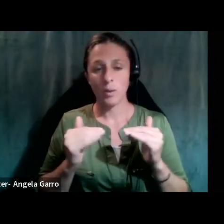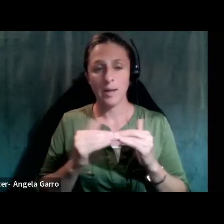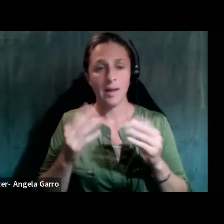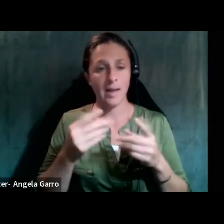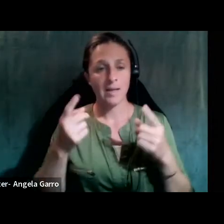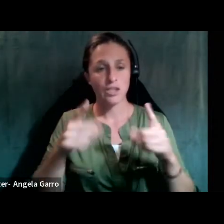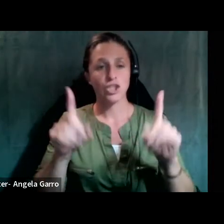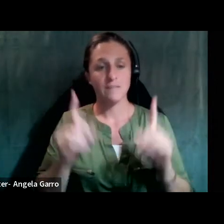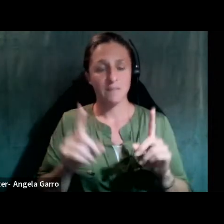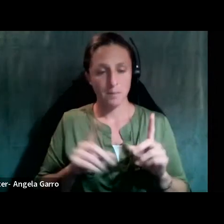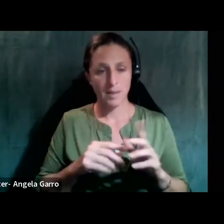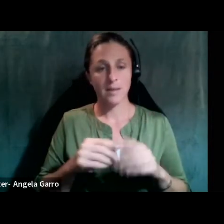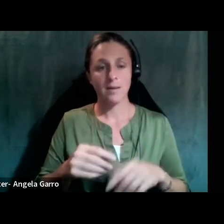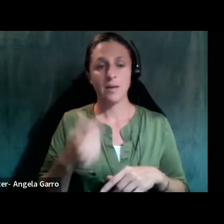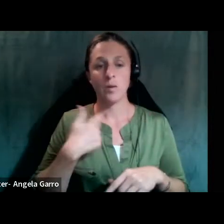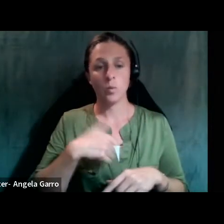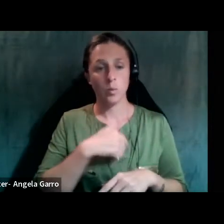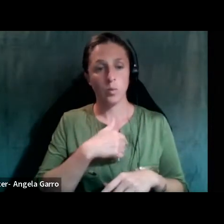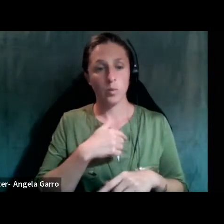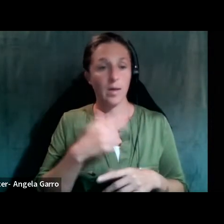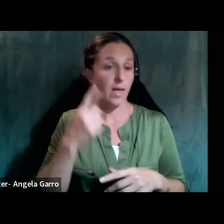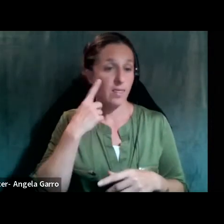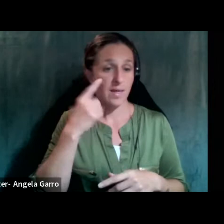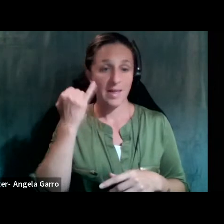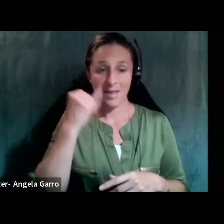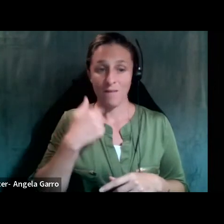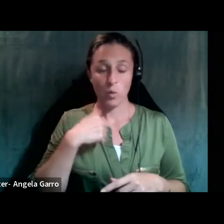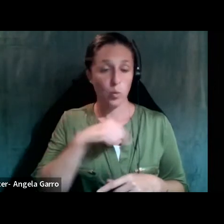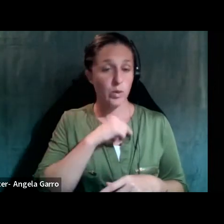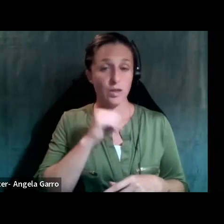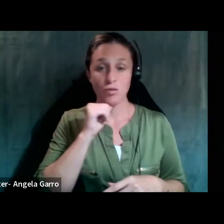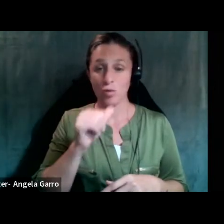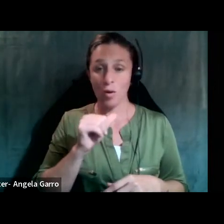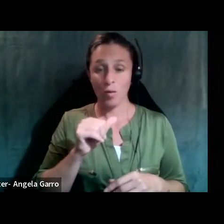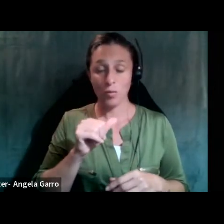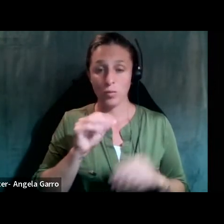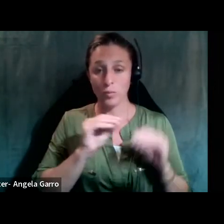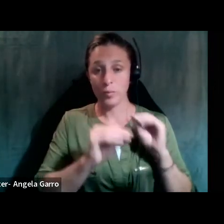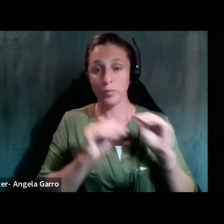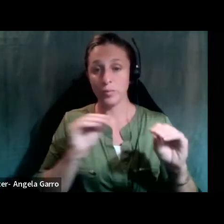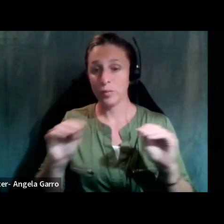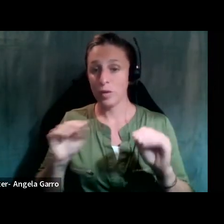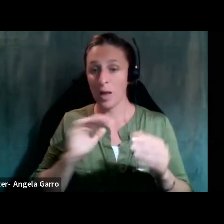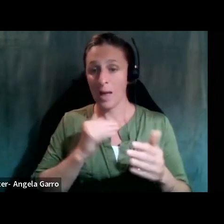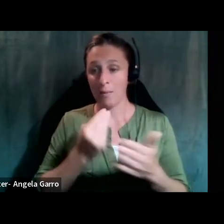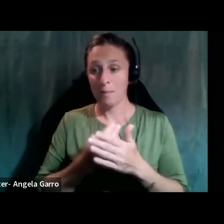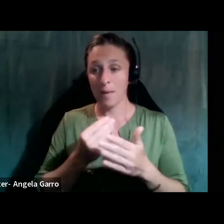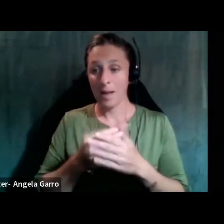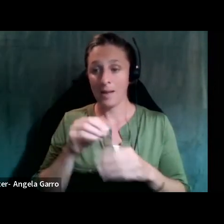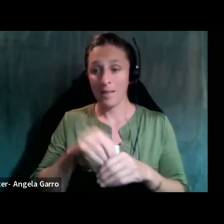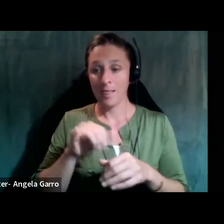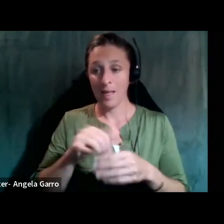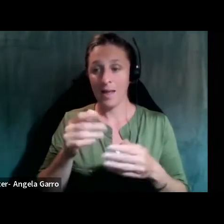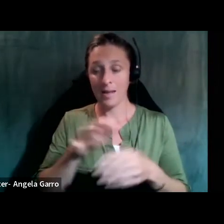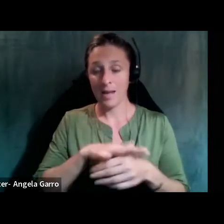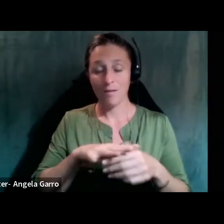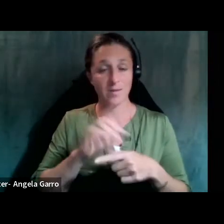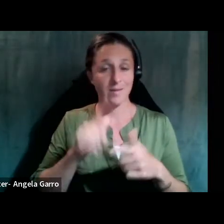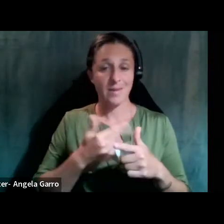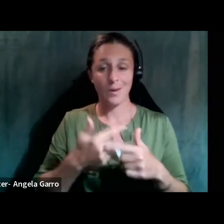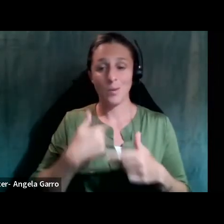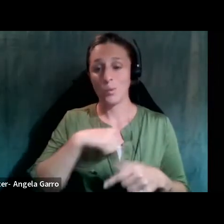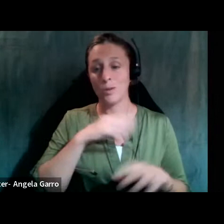achievement. And I think if we don't put our money in those areas, then we're doing ourselves a disservice. And